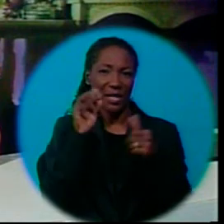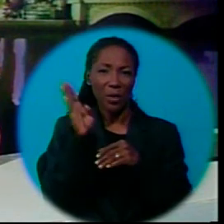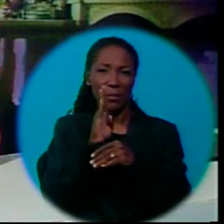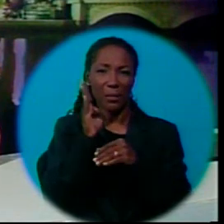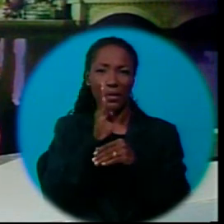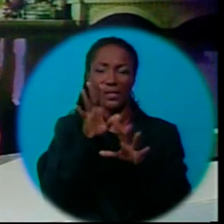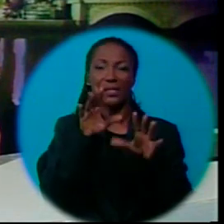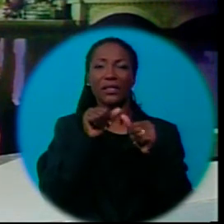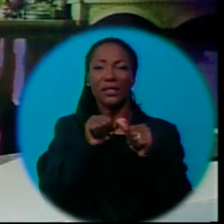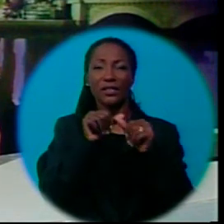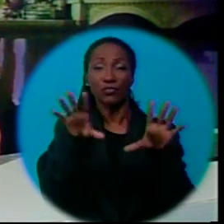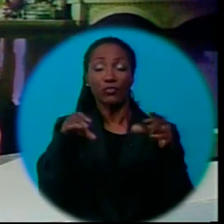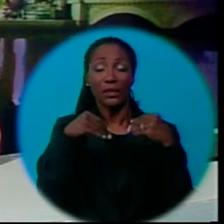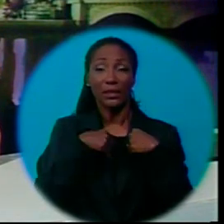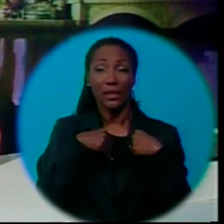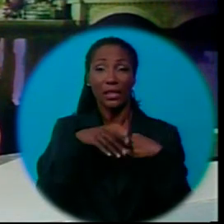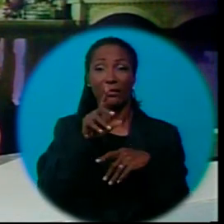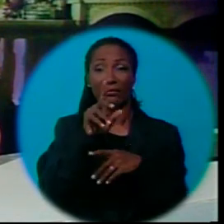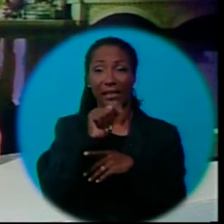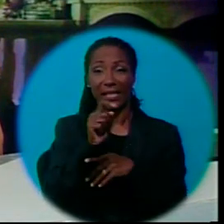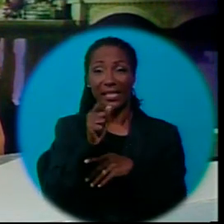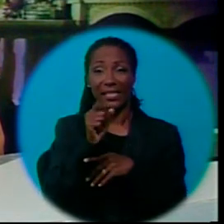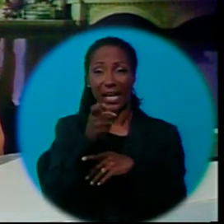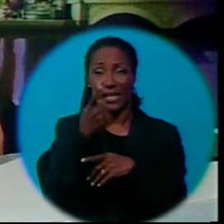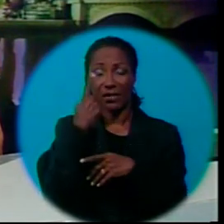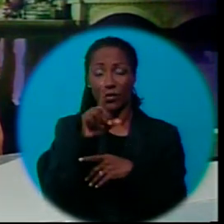to receive their tax returns for 2013